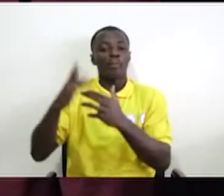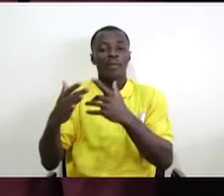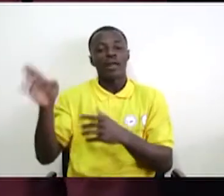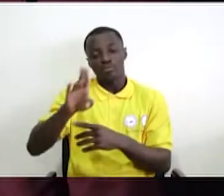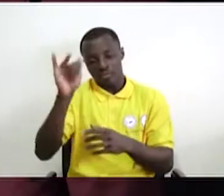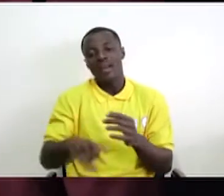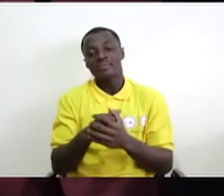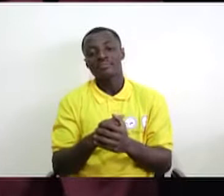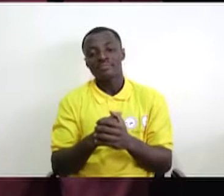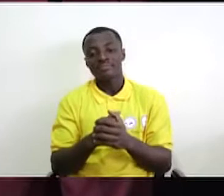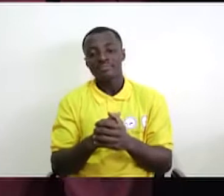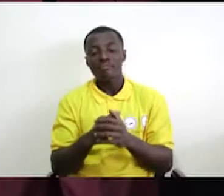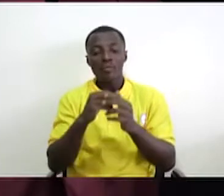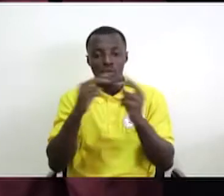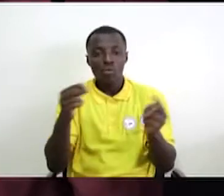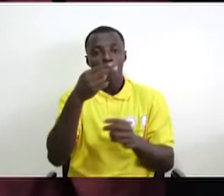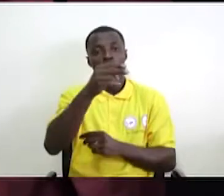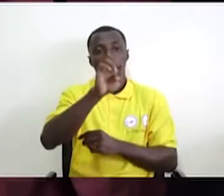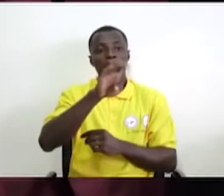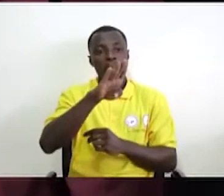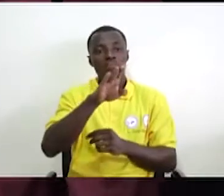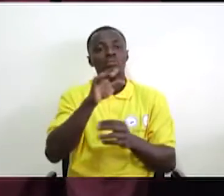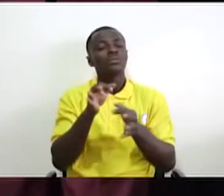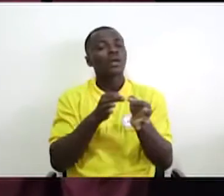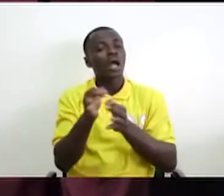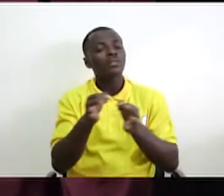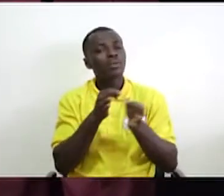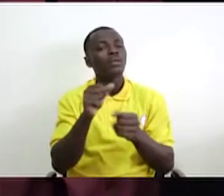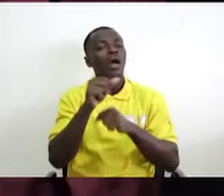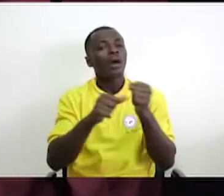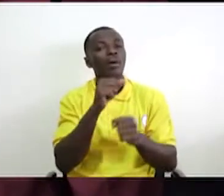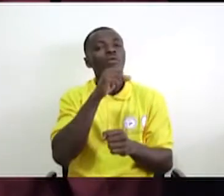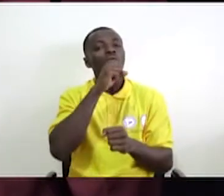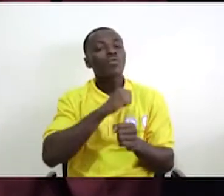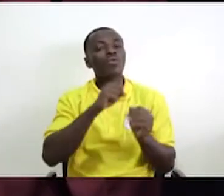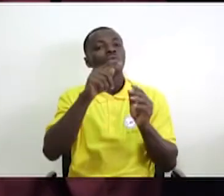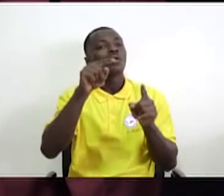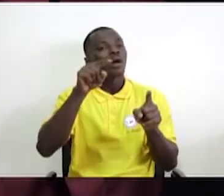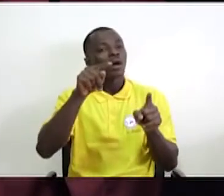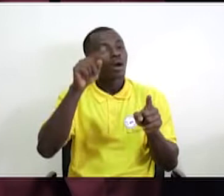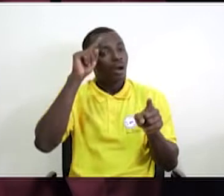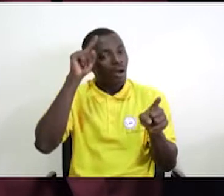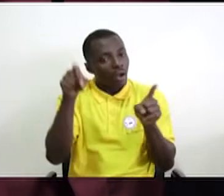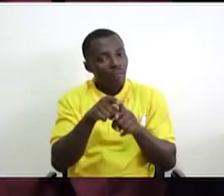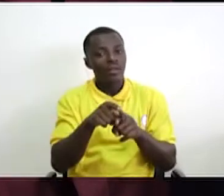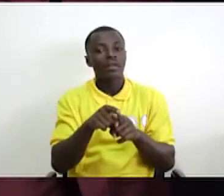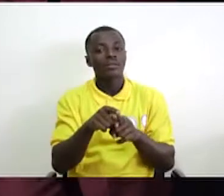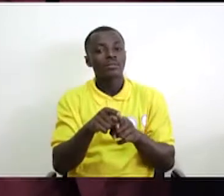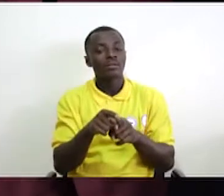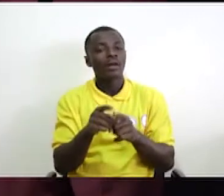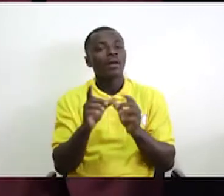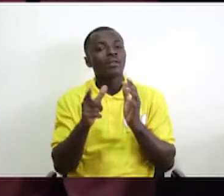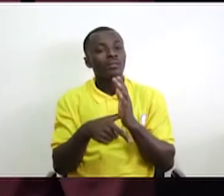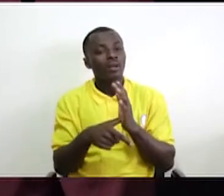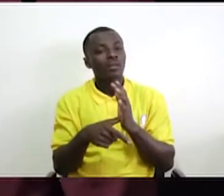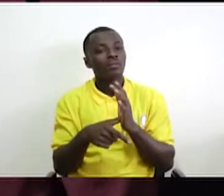The writer of the book of Hebrews was discussing old covenant, new covenant. Then verse 16, he suddenly moved away from covenant and